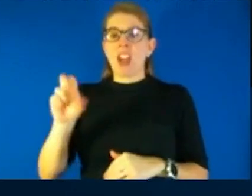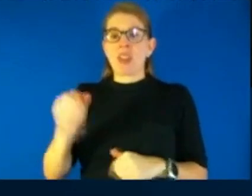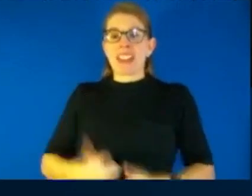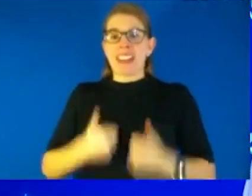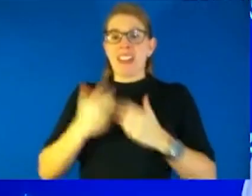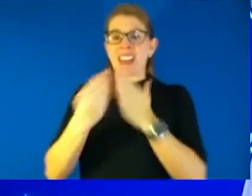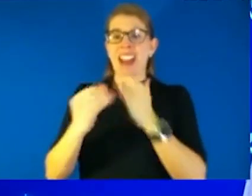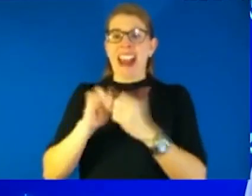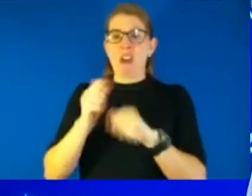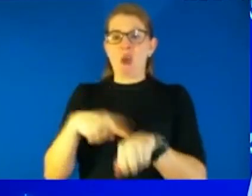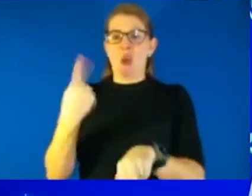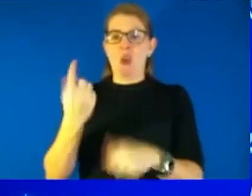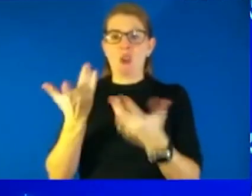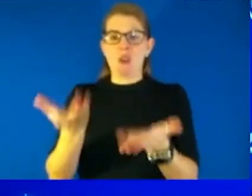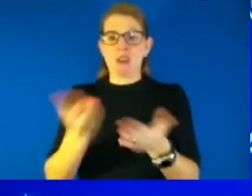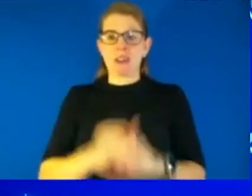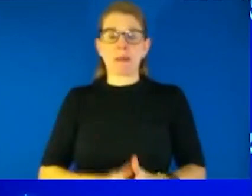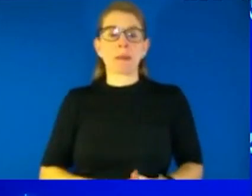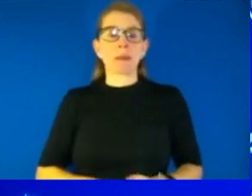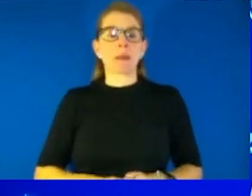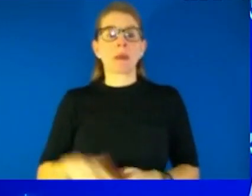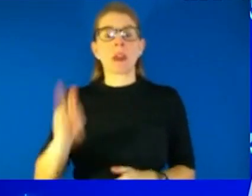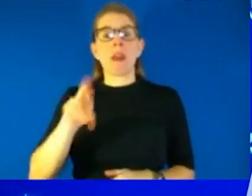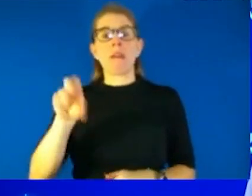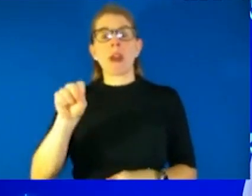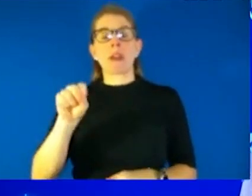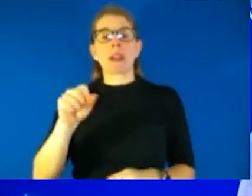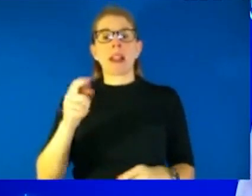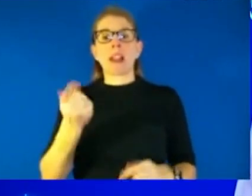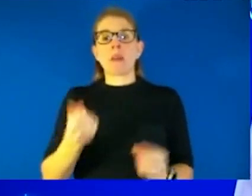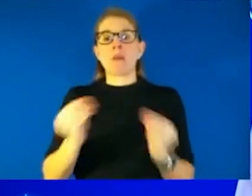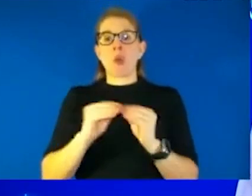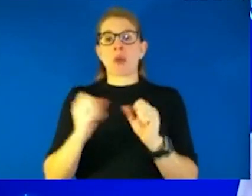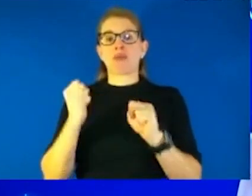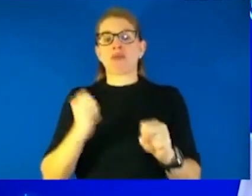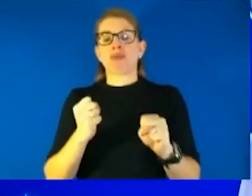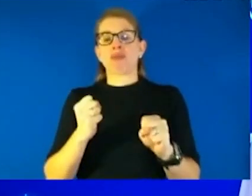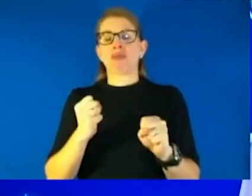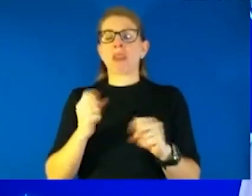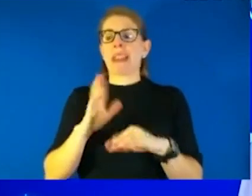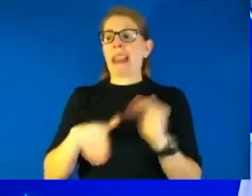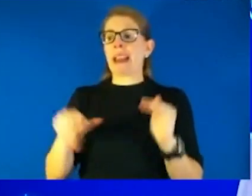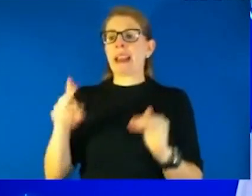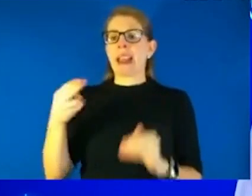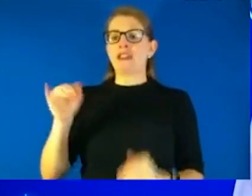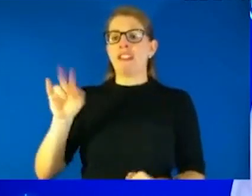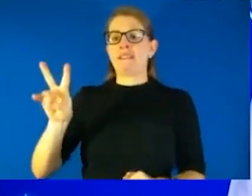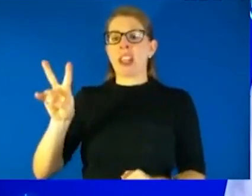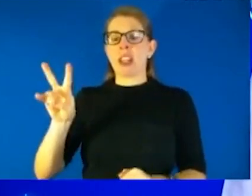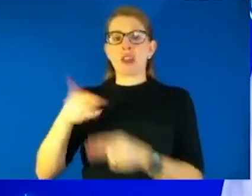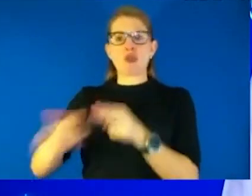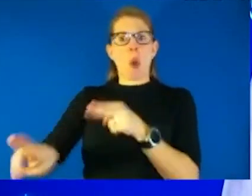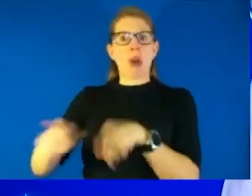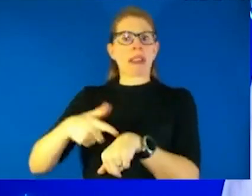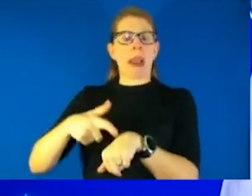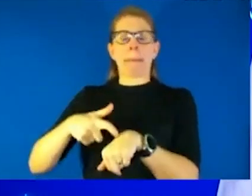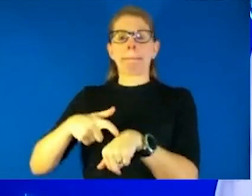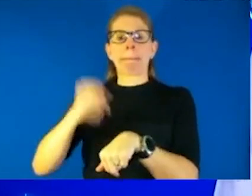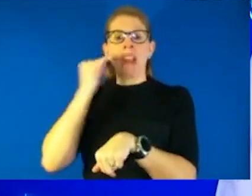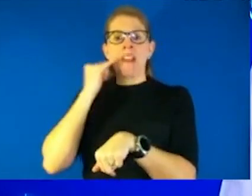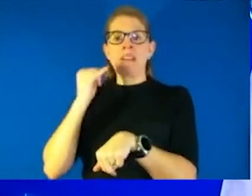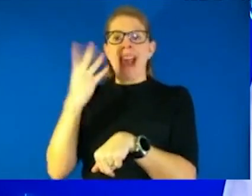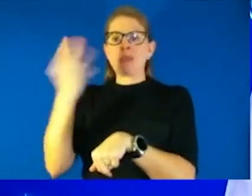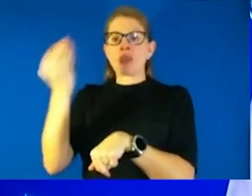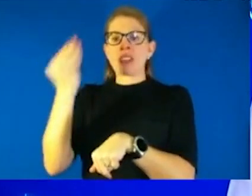mean, so this virus is probably a little bit more hardy than something like HIV, which lives very, very short time if it's outside